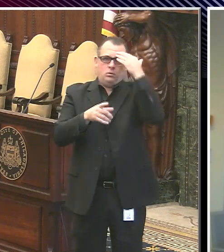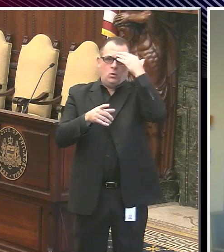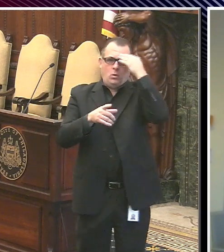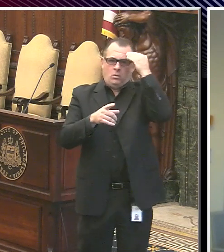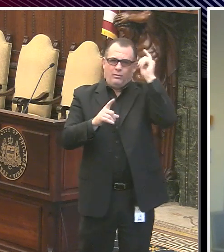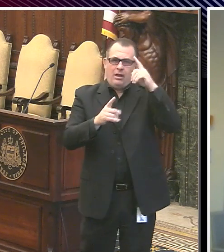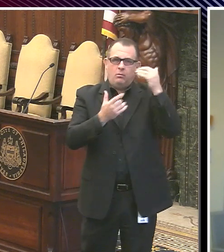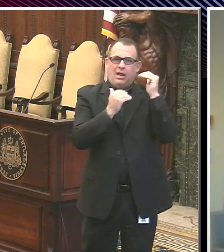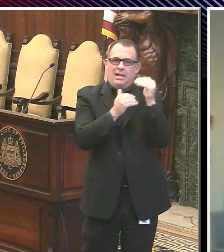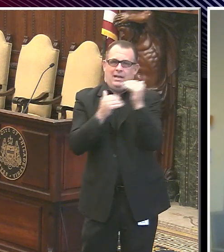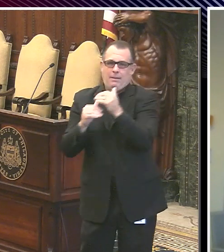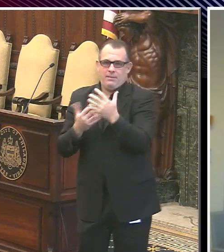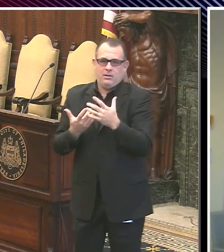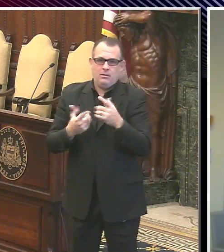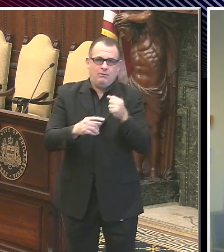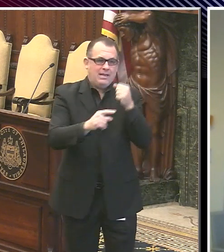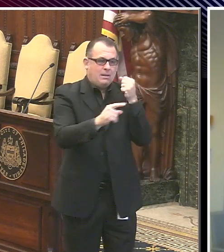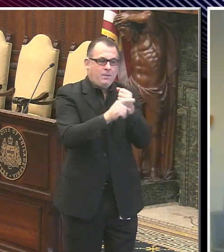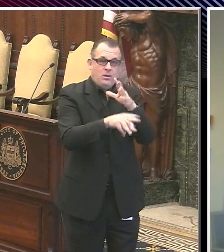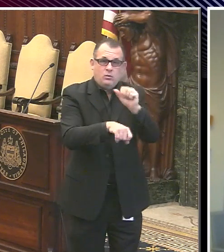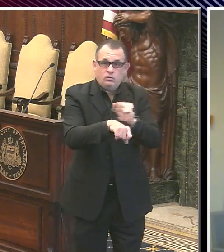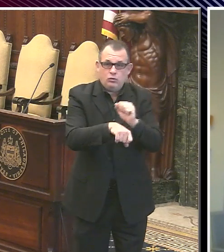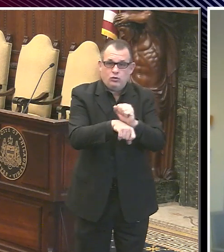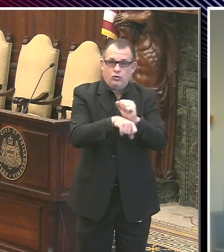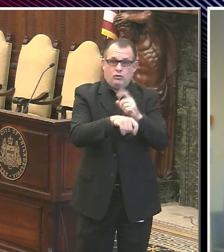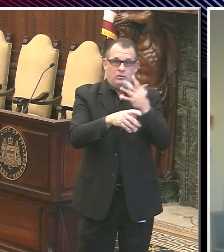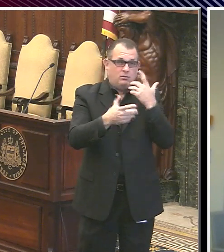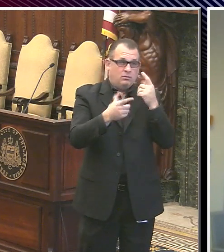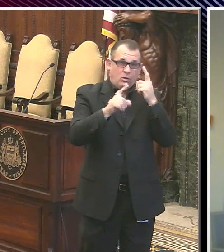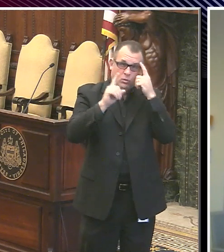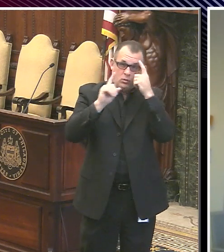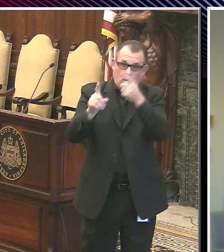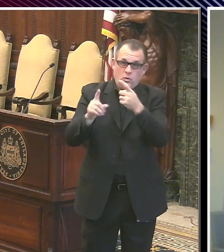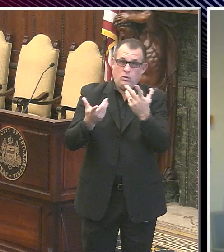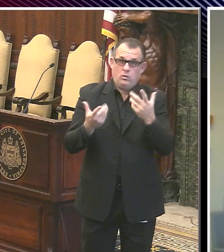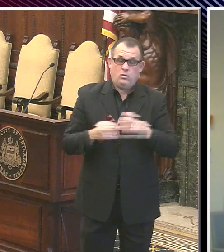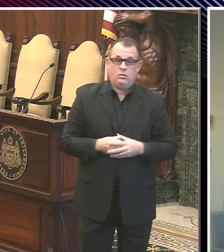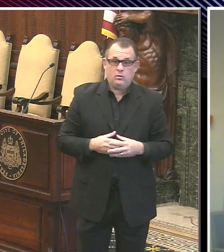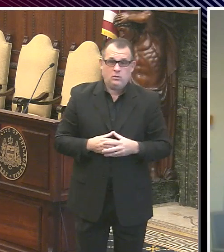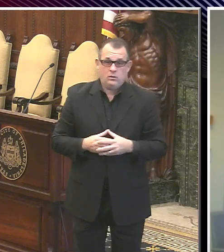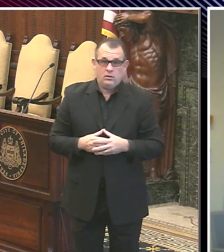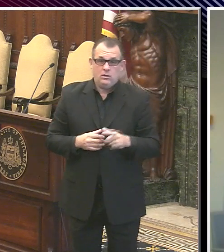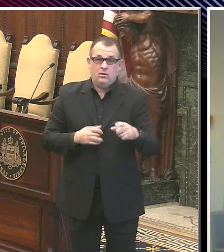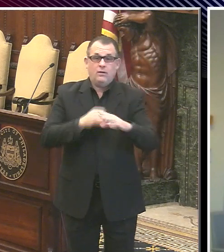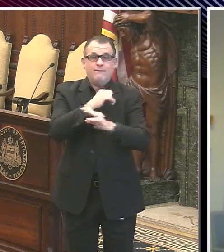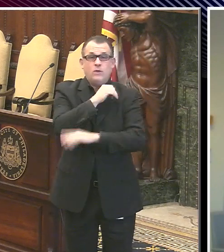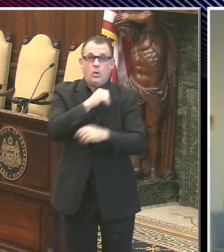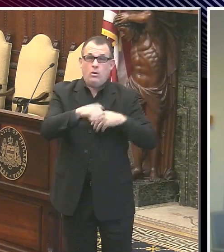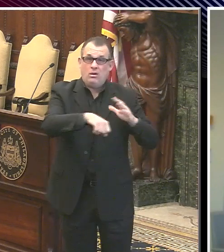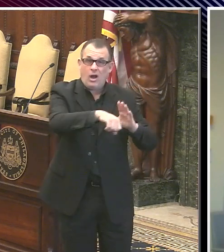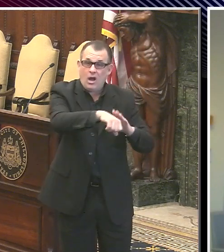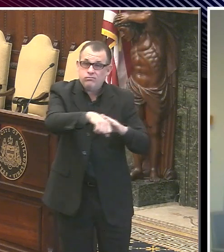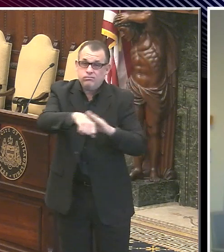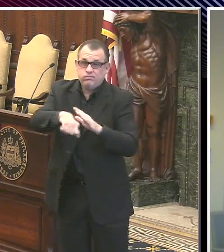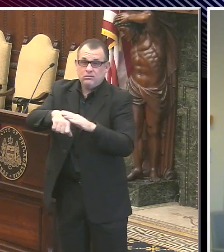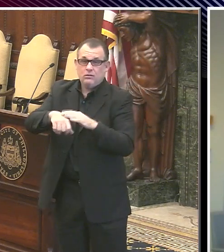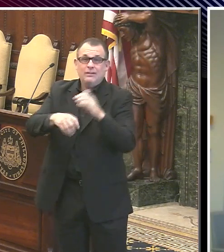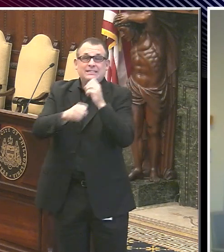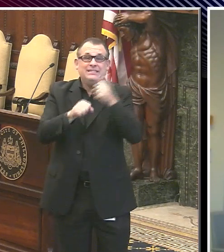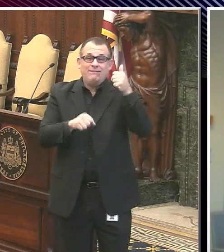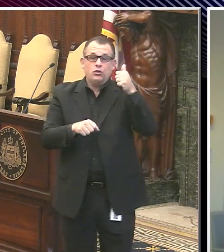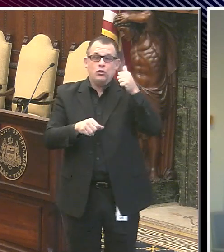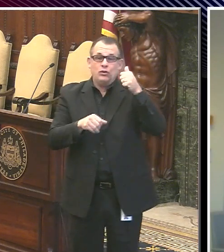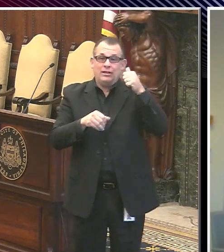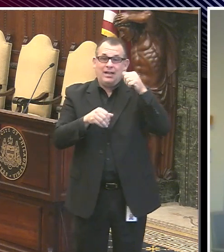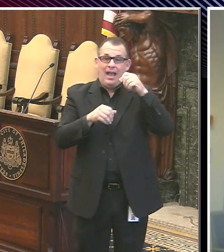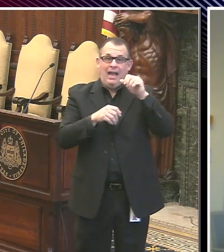to the economy and to jobs. So this is our fall and winter version of precautions that we're labeling safer at home. Because while we